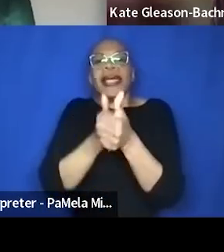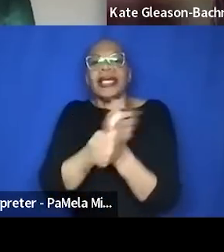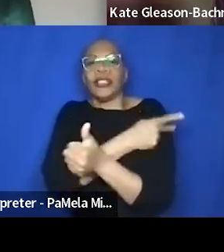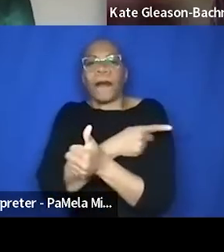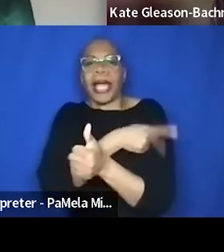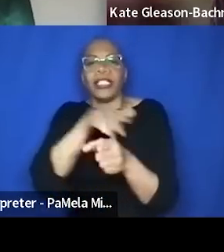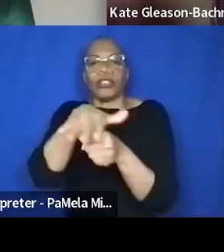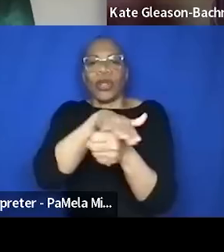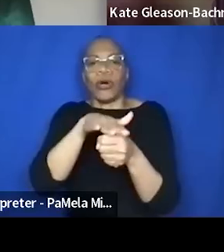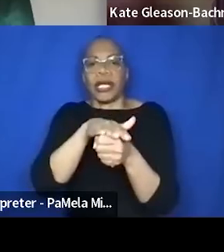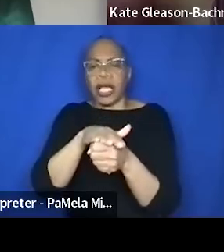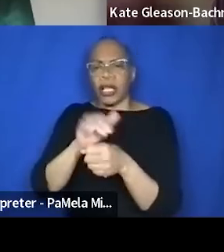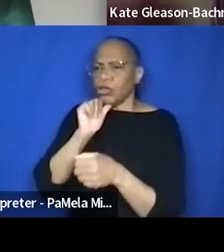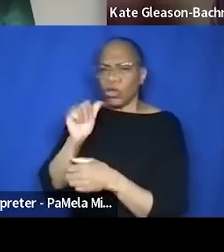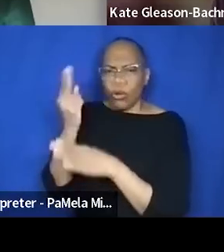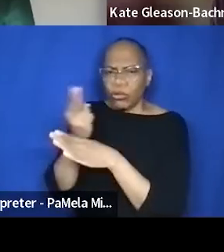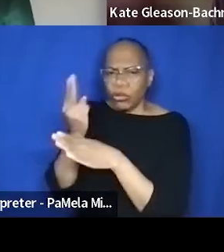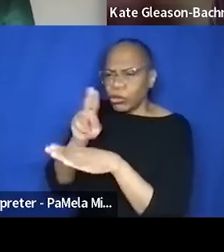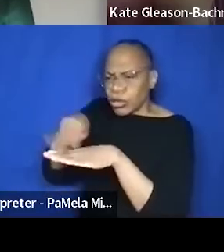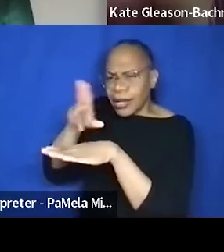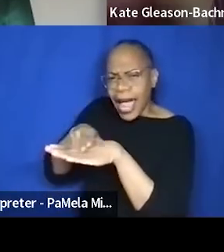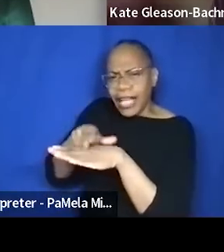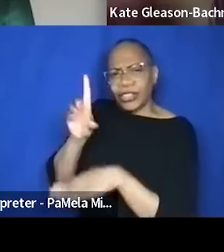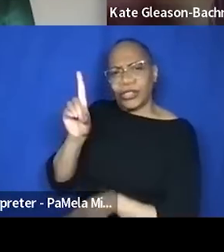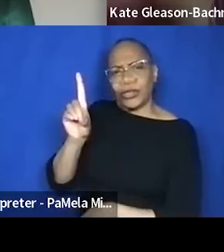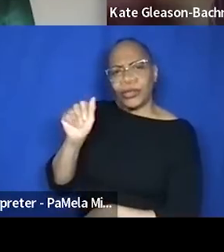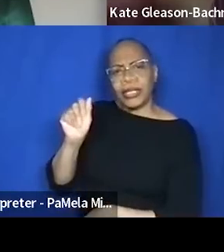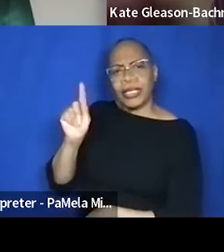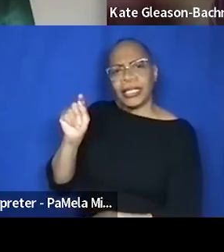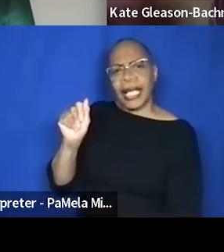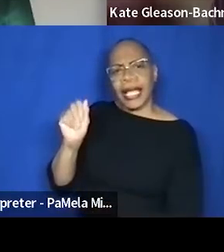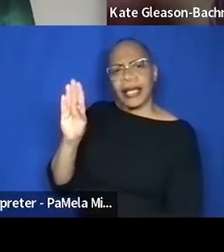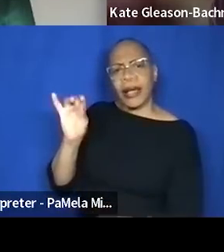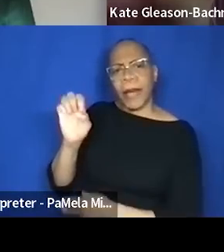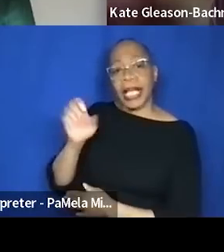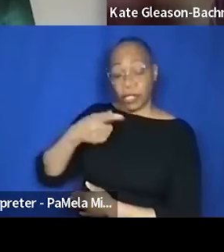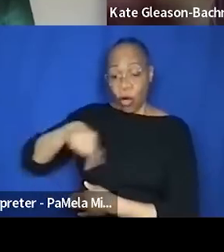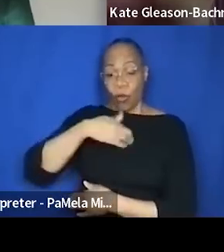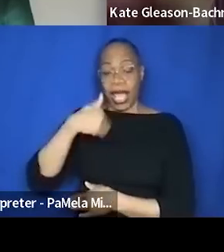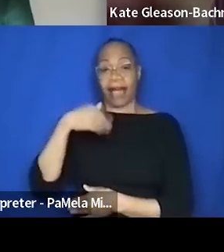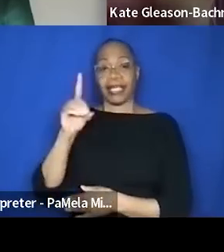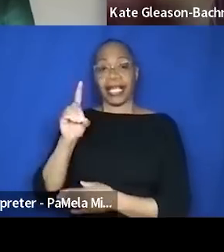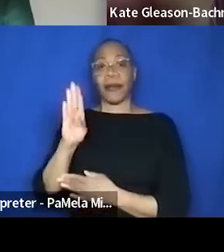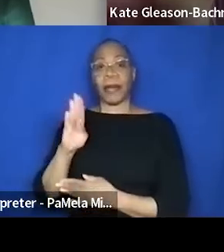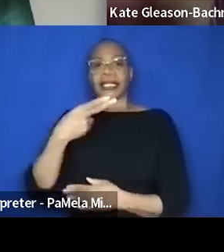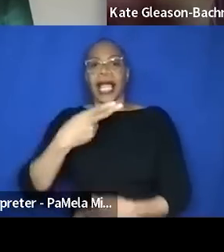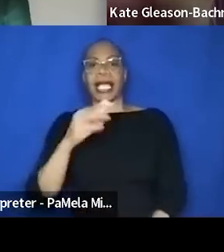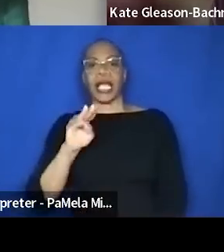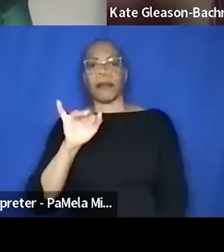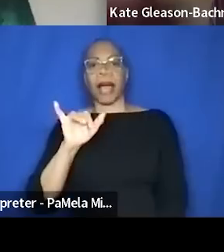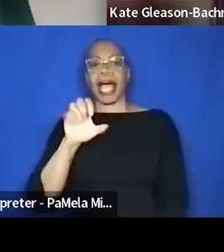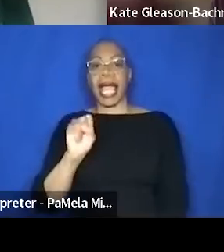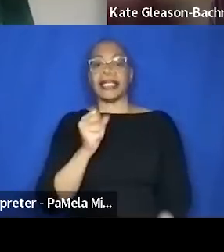So you guys don't use a national database? Like we have a database here, HMIS, that everyone from